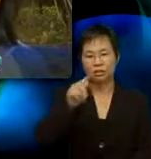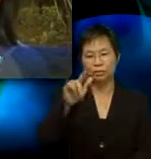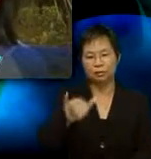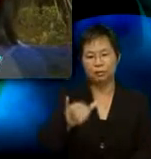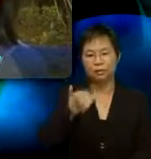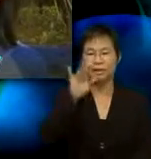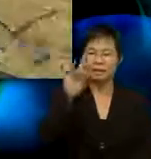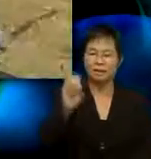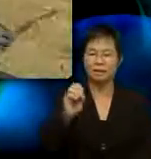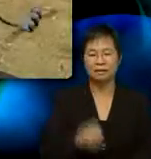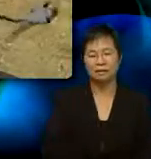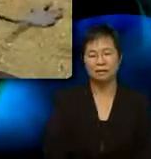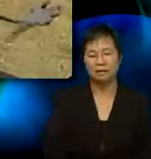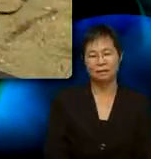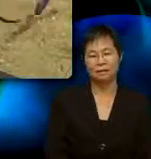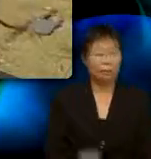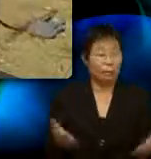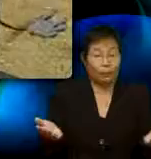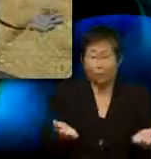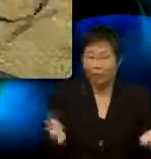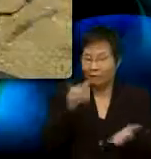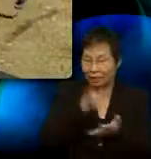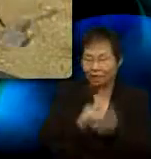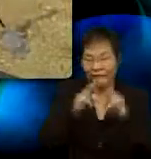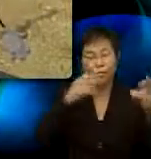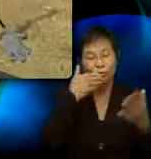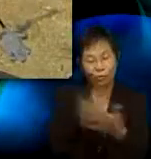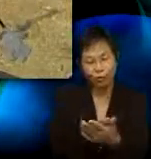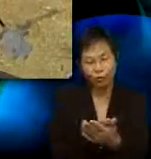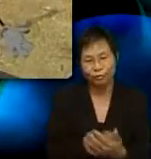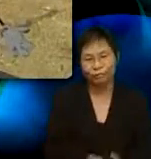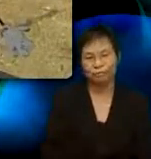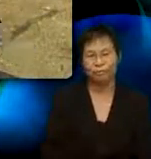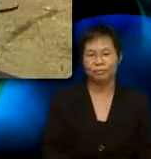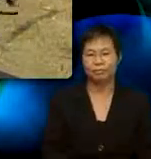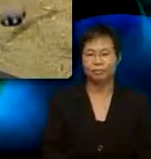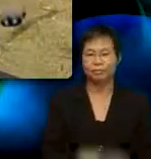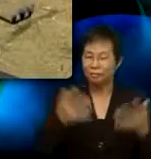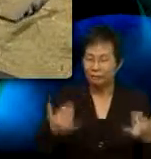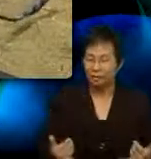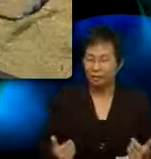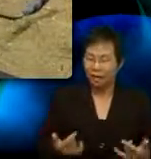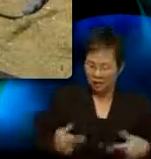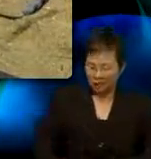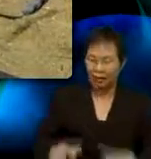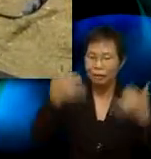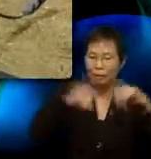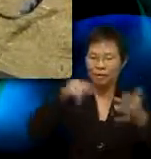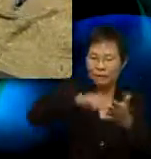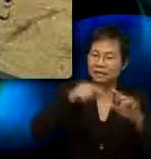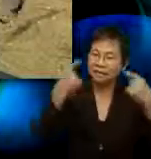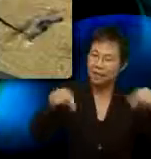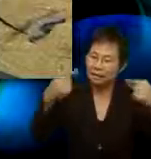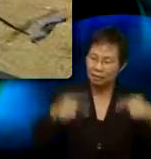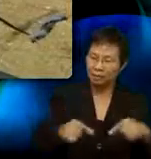EIGHTY, 80. Wow, that's very good. Now, let's play this